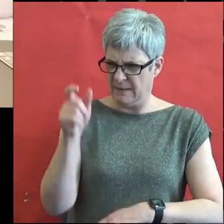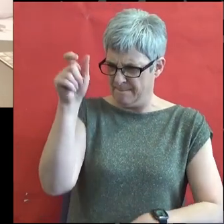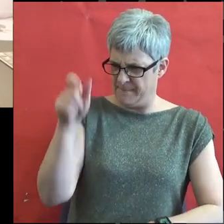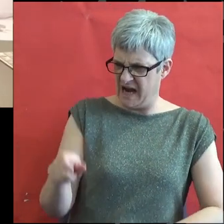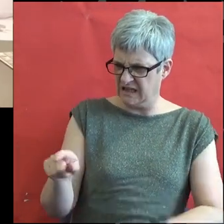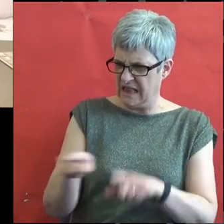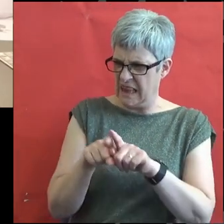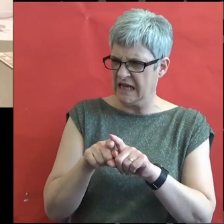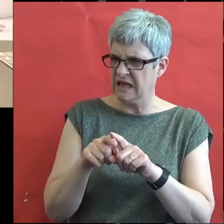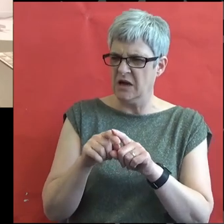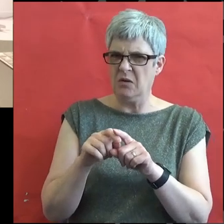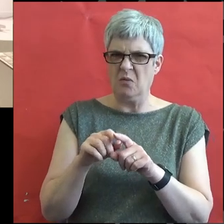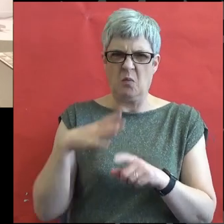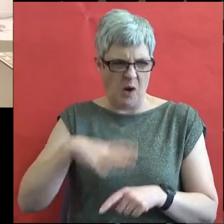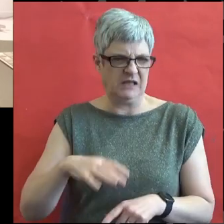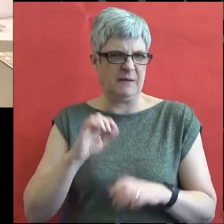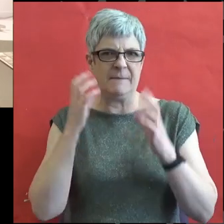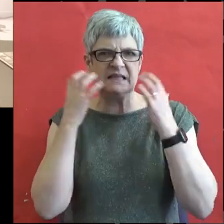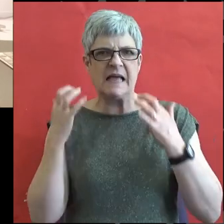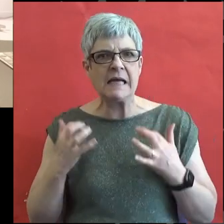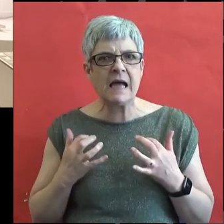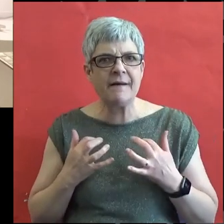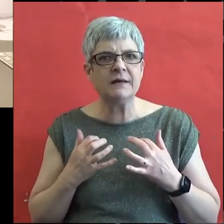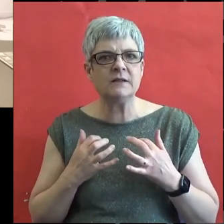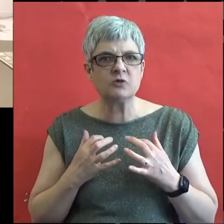So things in the air is tense.